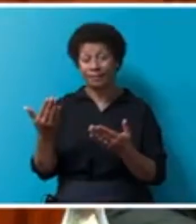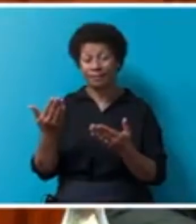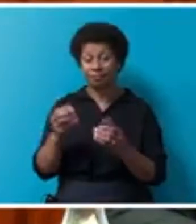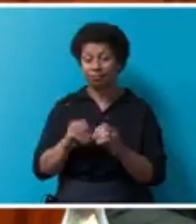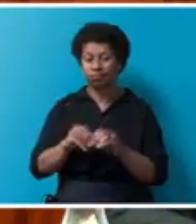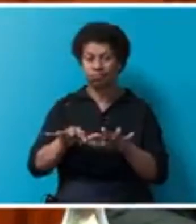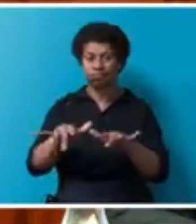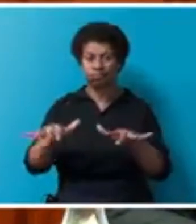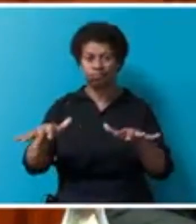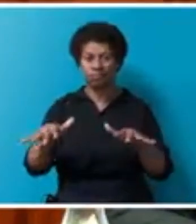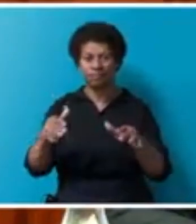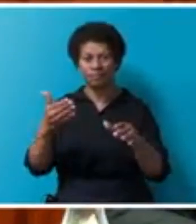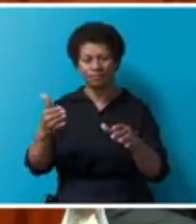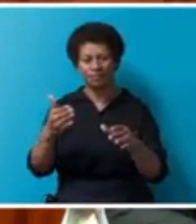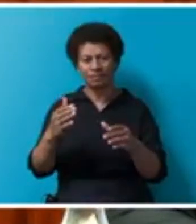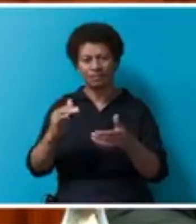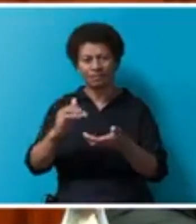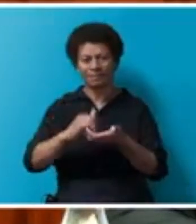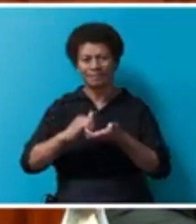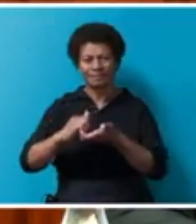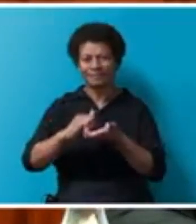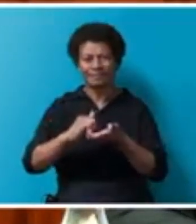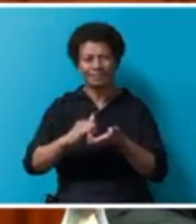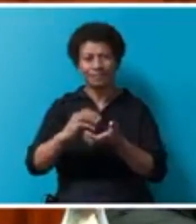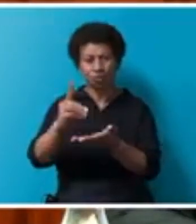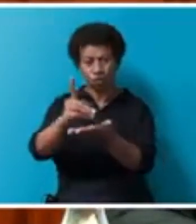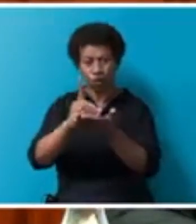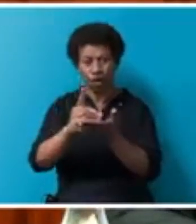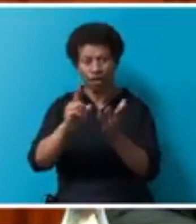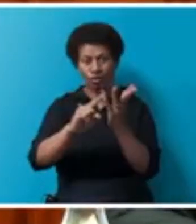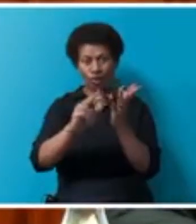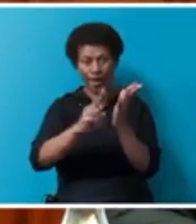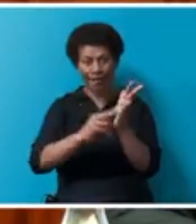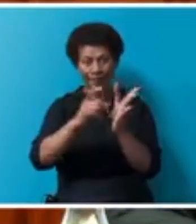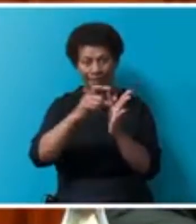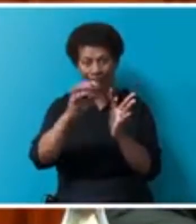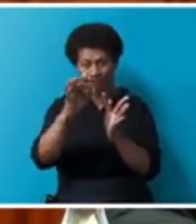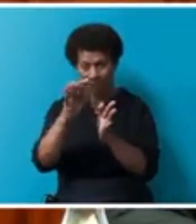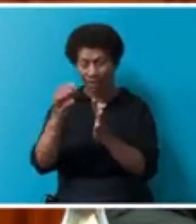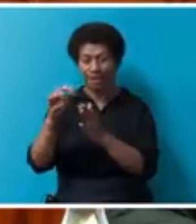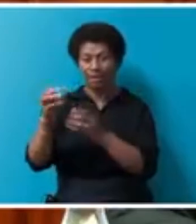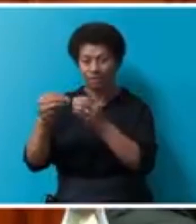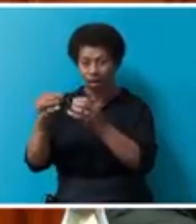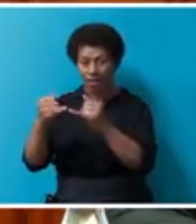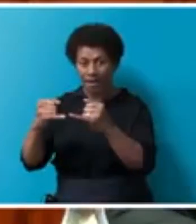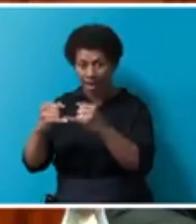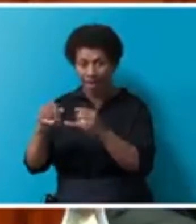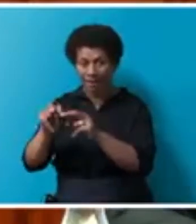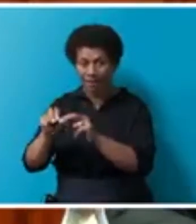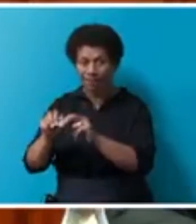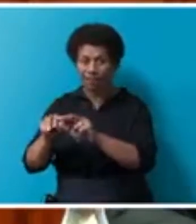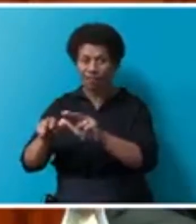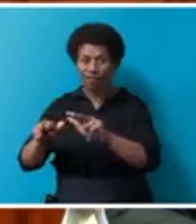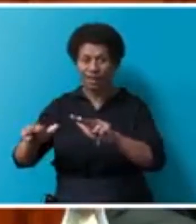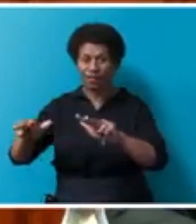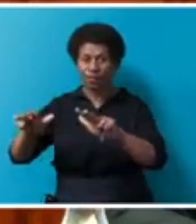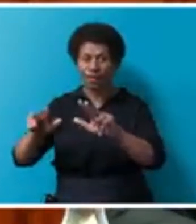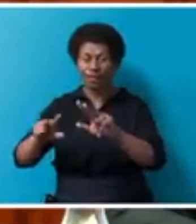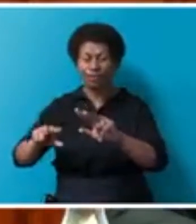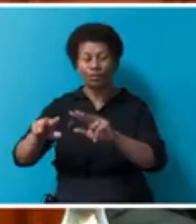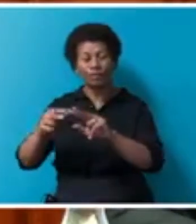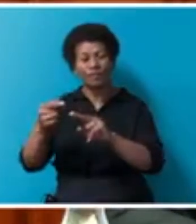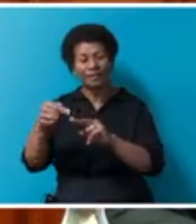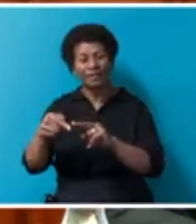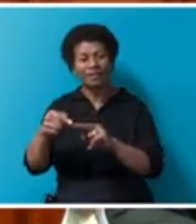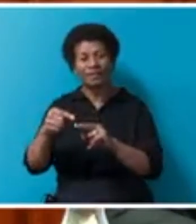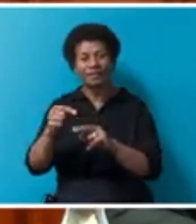Pacific, in collaboration with donor agencies such as UNDP, Solomon Islands, Vanuatu, Samoa, and Tonga. On the